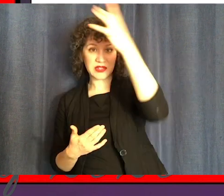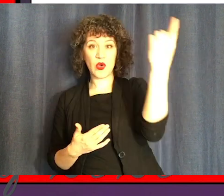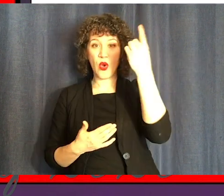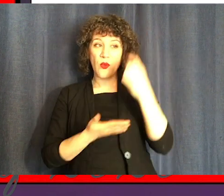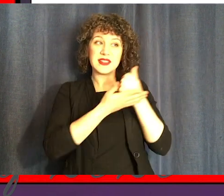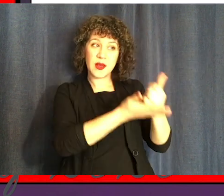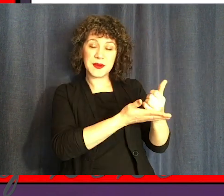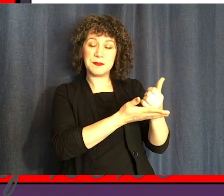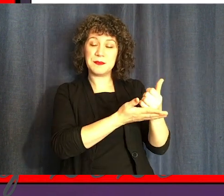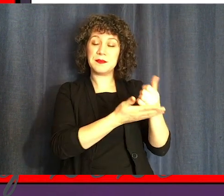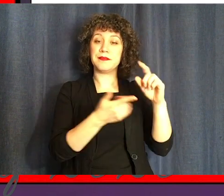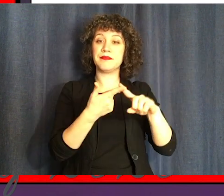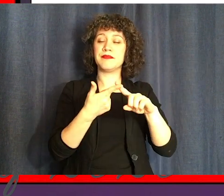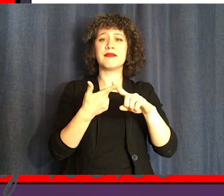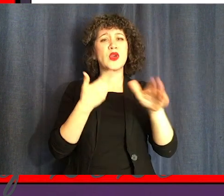for always supporting him.